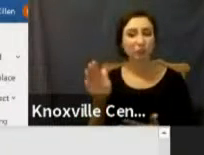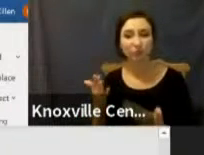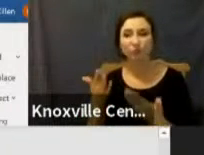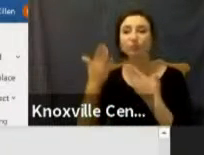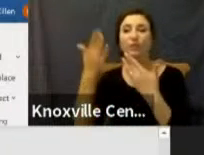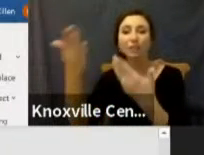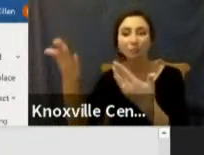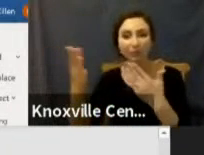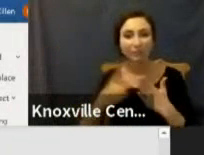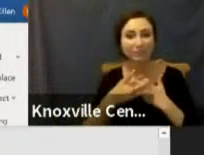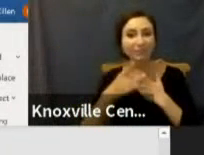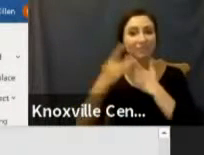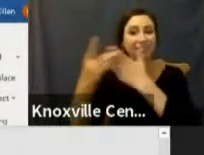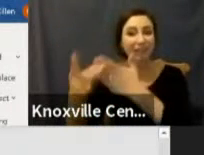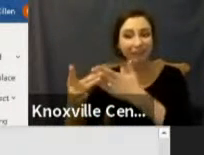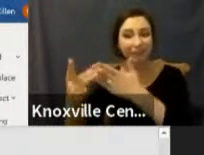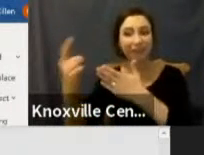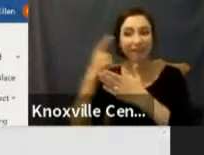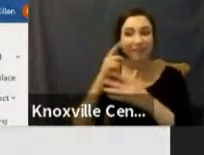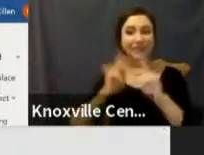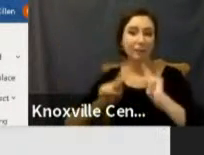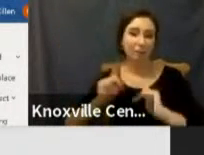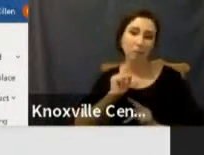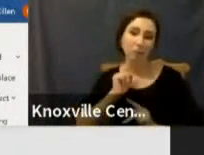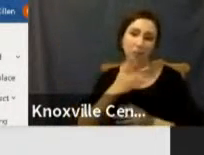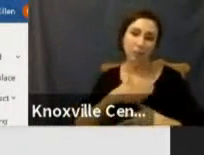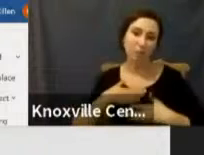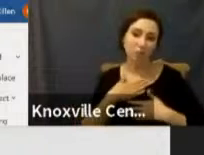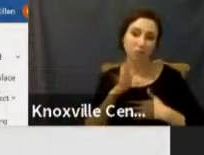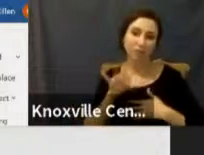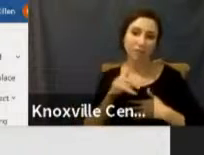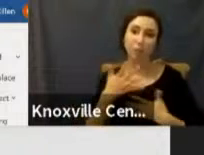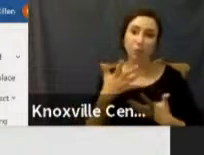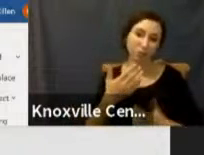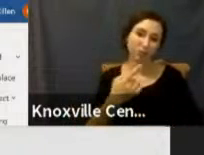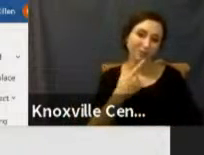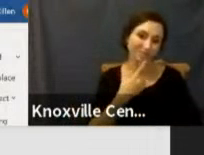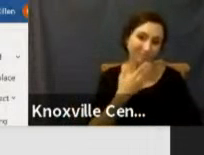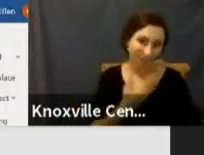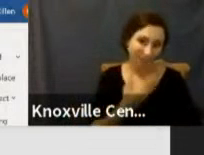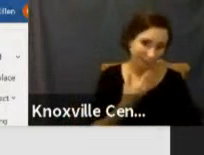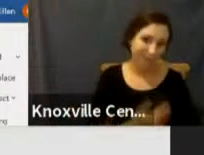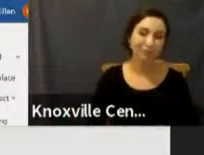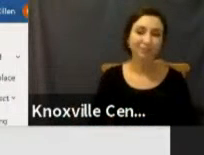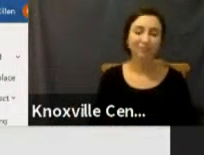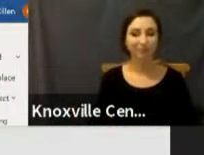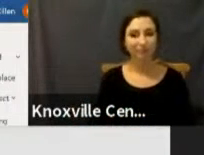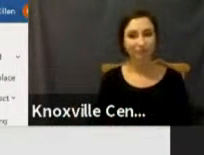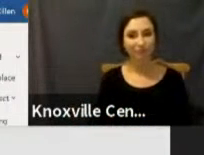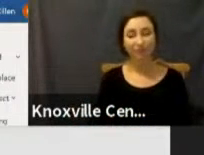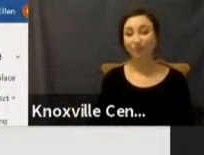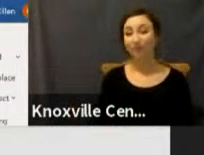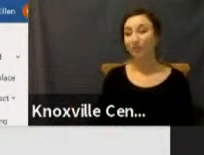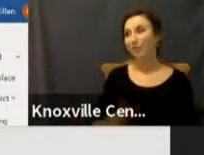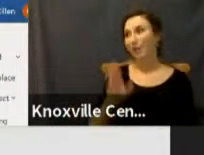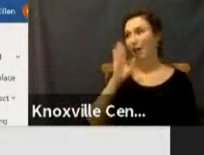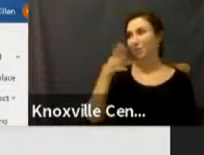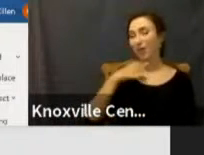giving guidance, which I think people really appreciate. So I want to just thank you for putting this together. Well, I'm going to give credit